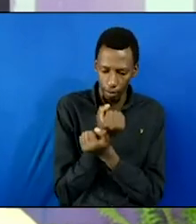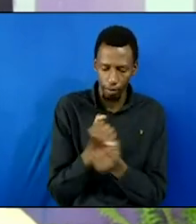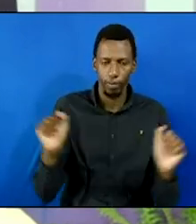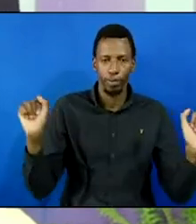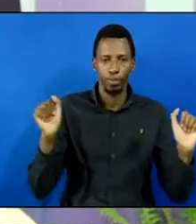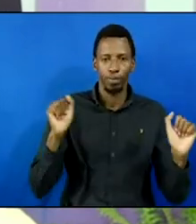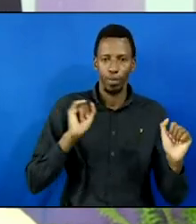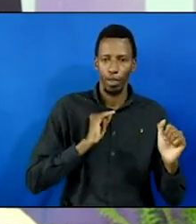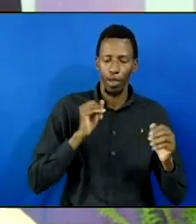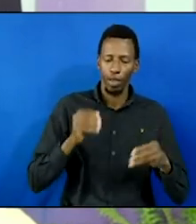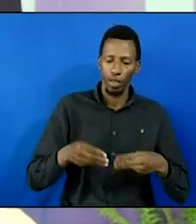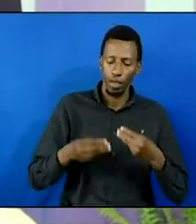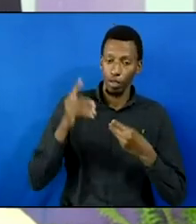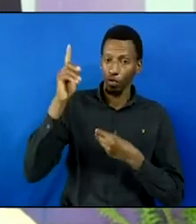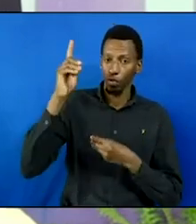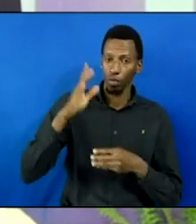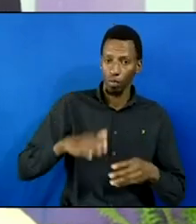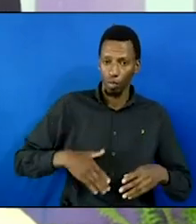life.